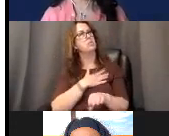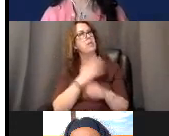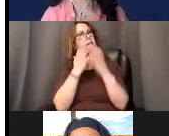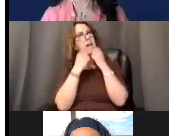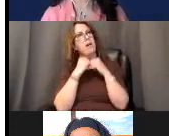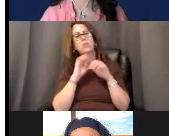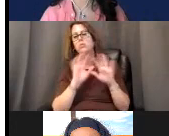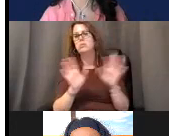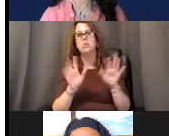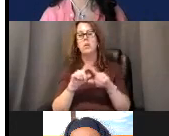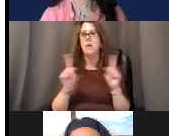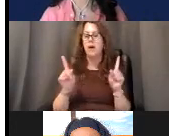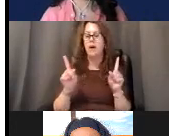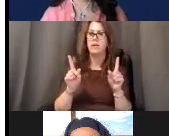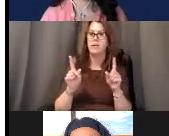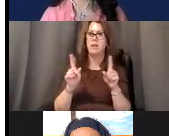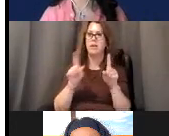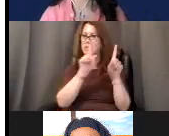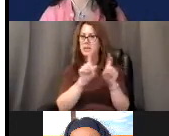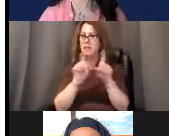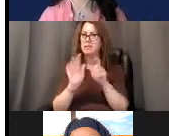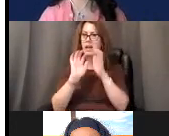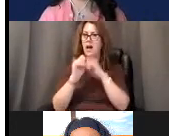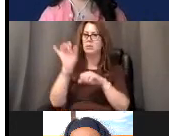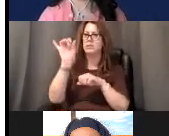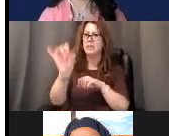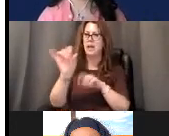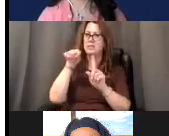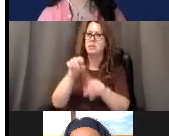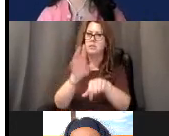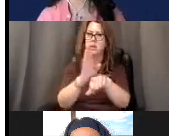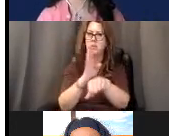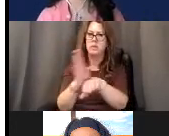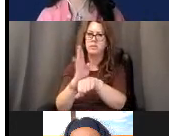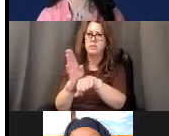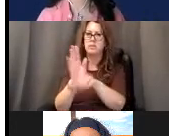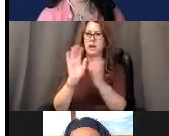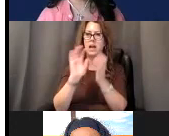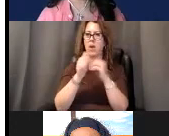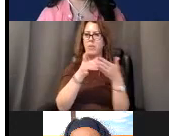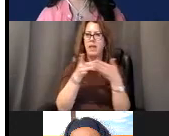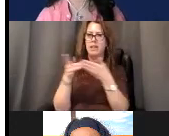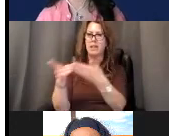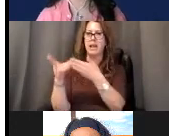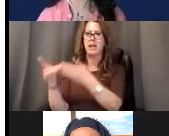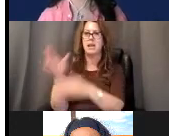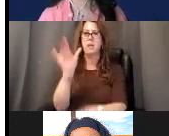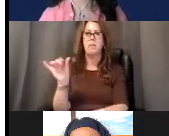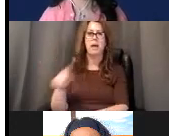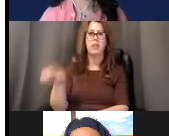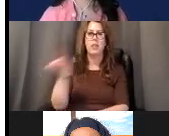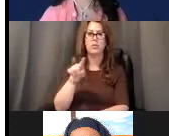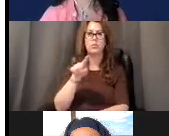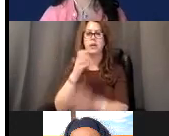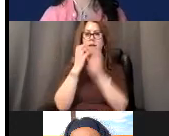do institutions function and become driven by these values? And it's a real question. We haven't